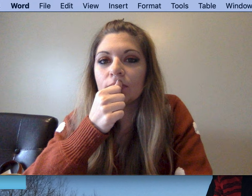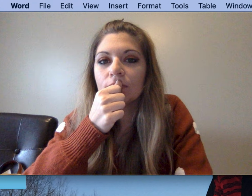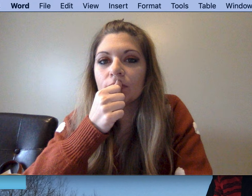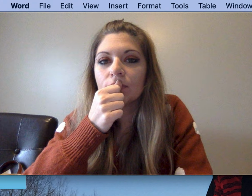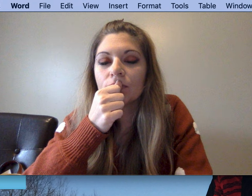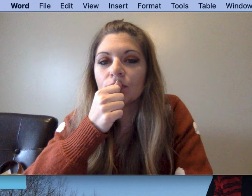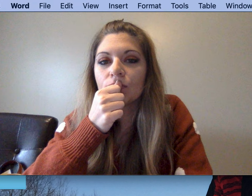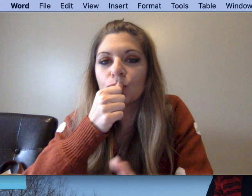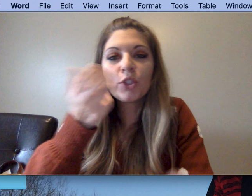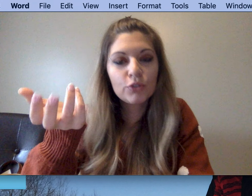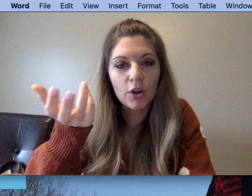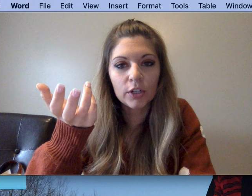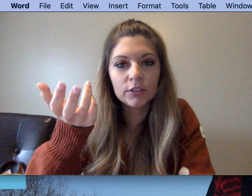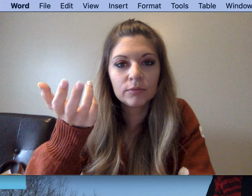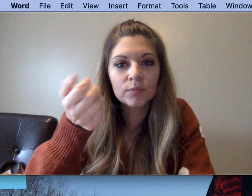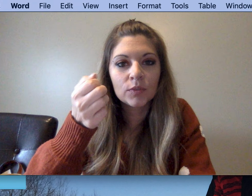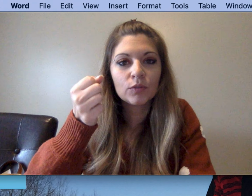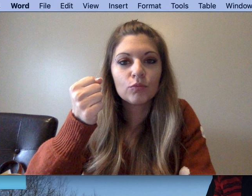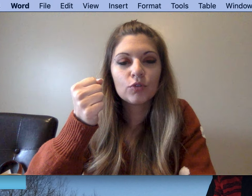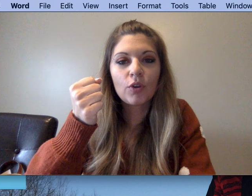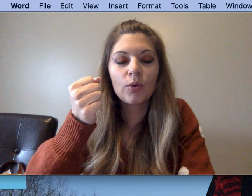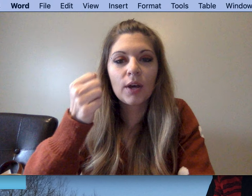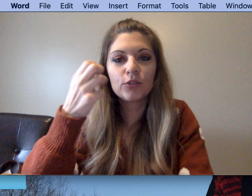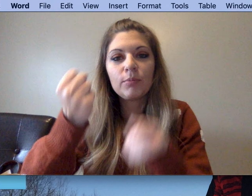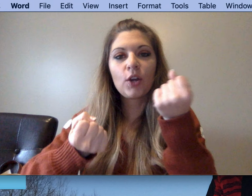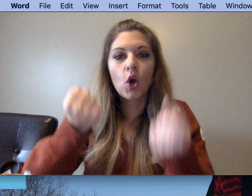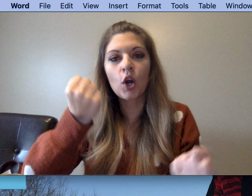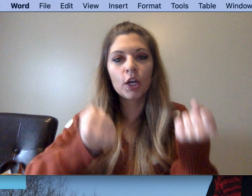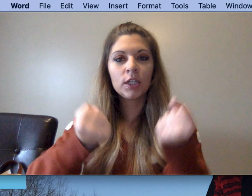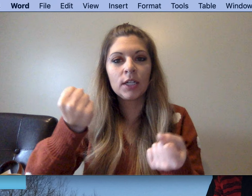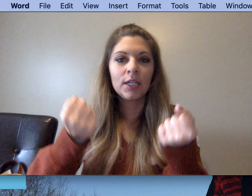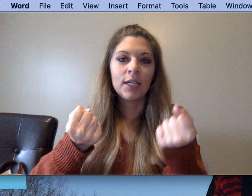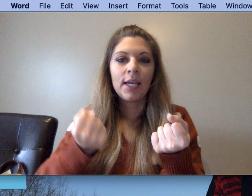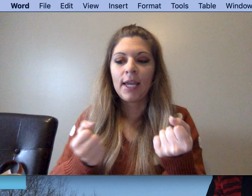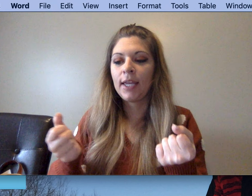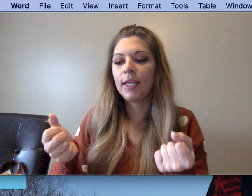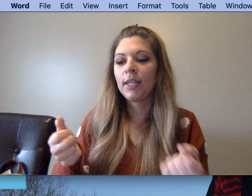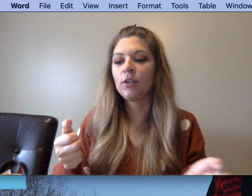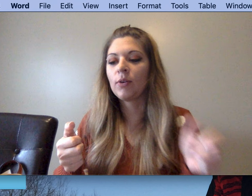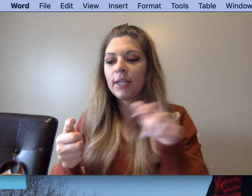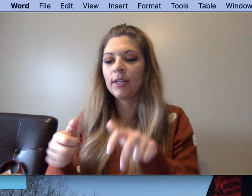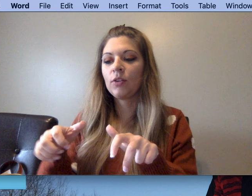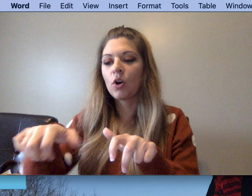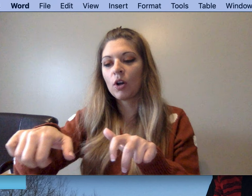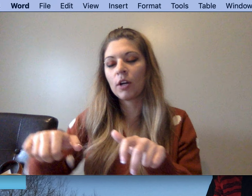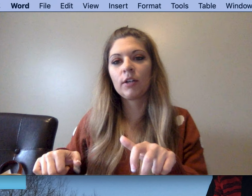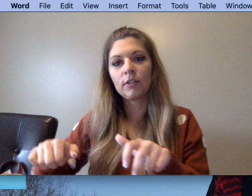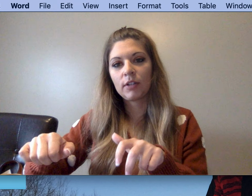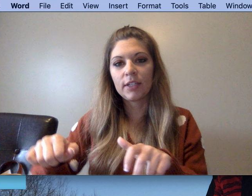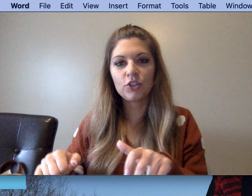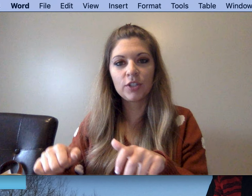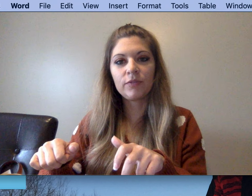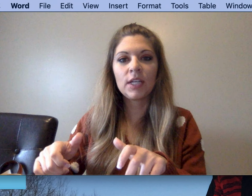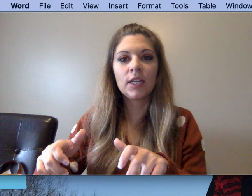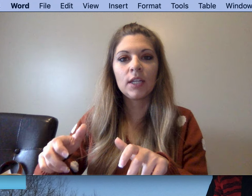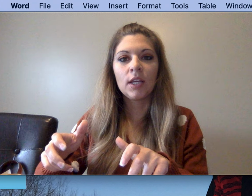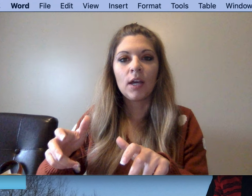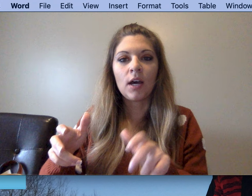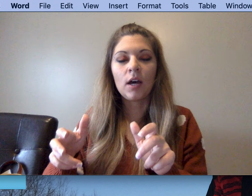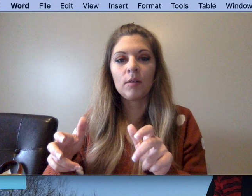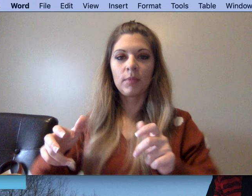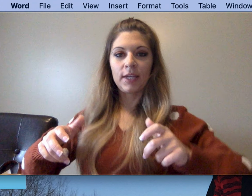we'll use car. So I'll do my car, and I get in the car, I can shift